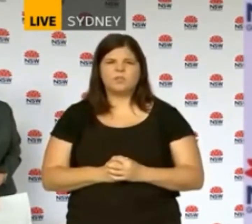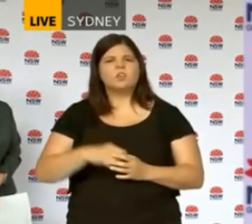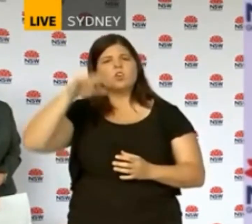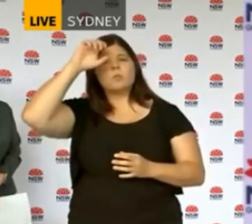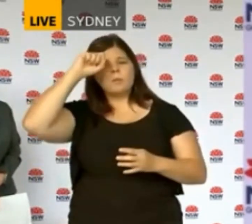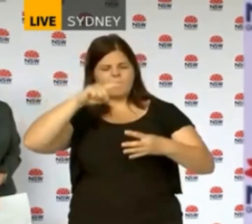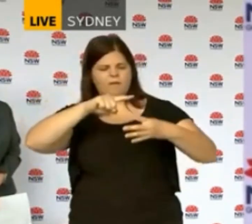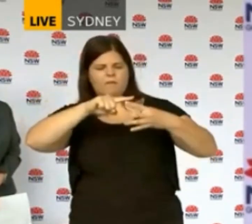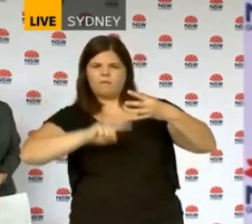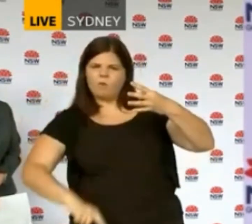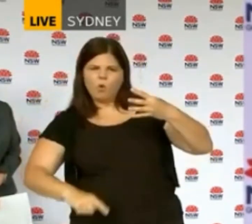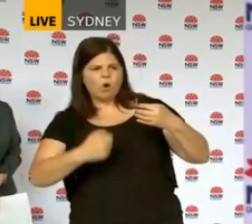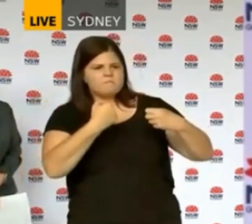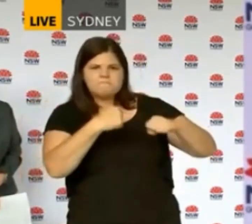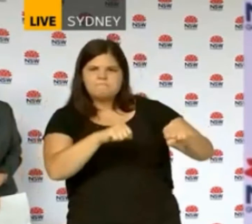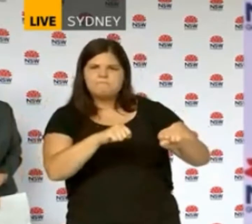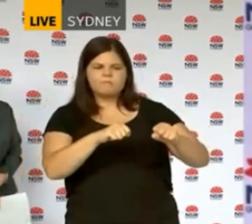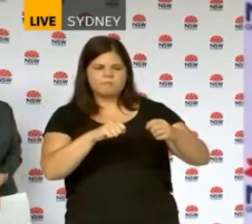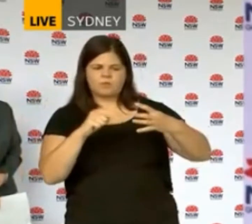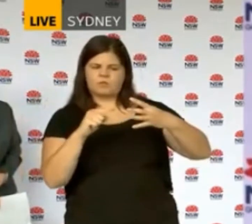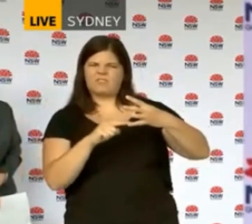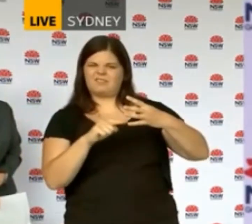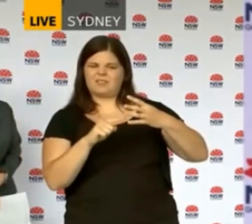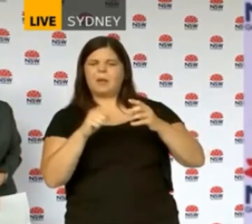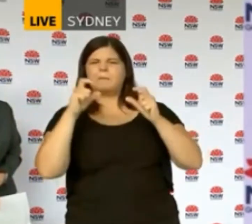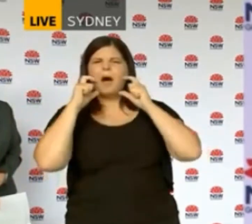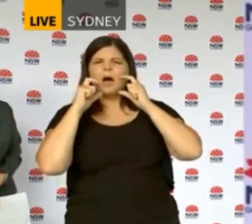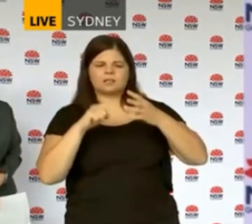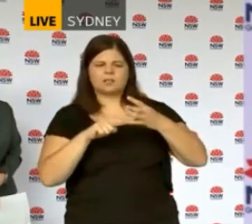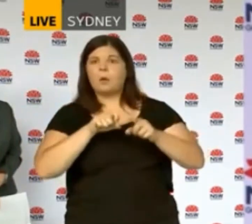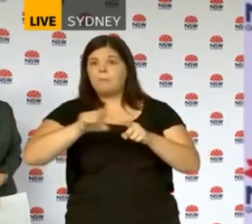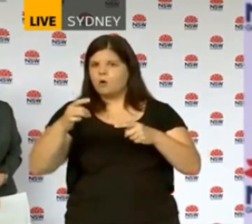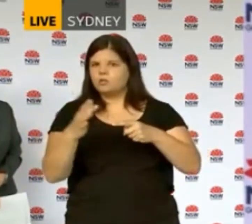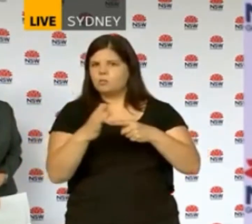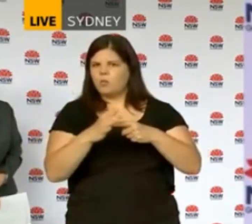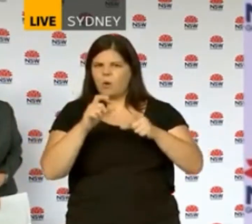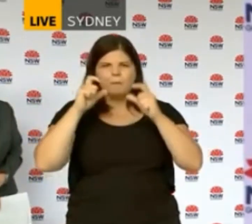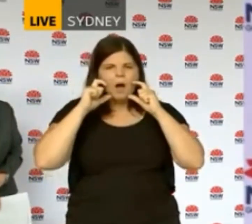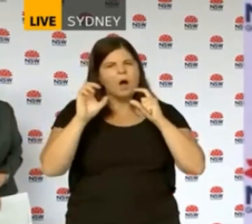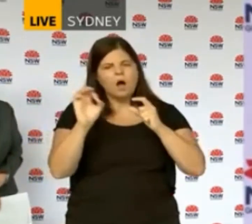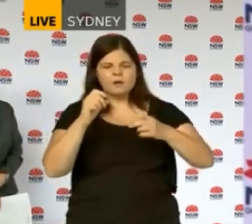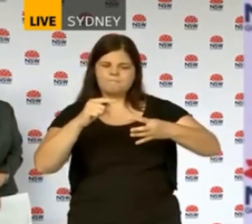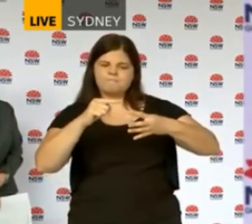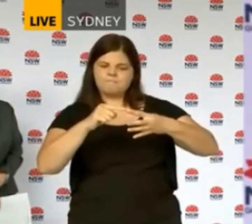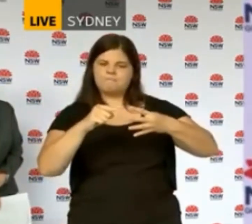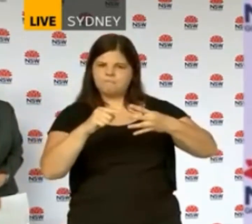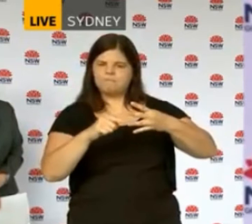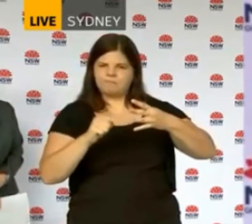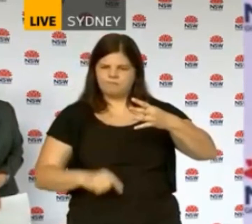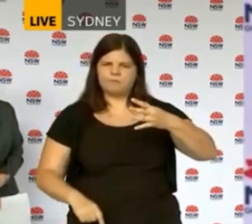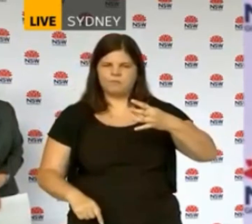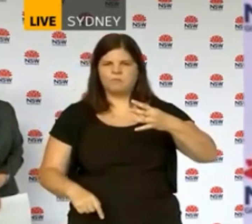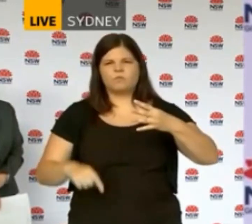of defence. As Dr. Chant has told us many times, we should never forget the basic rules while we live in this world that has